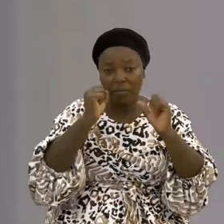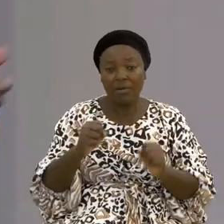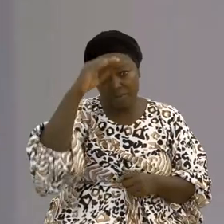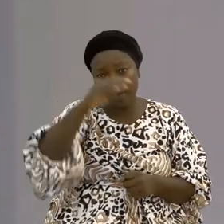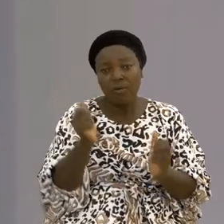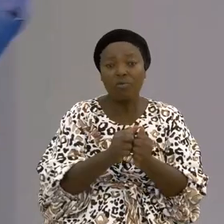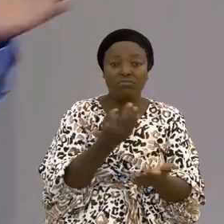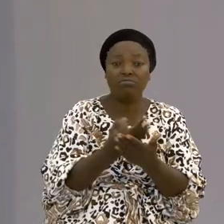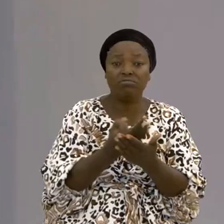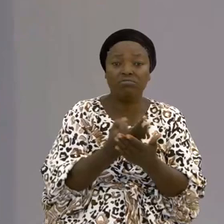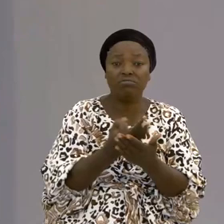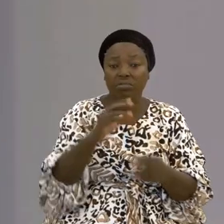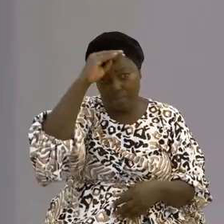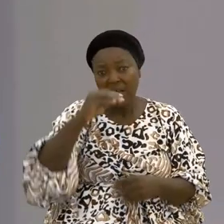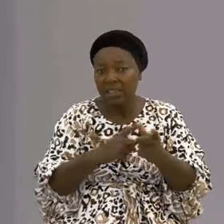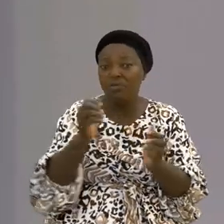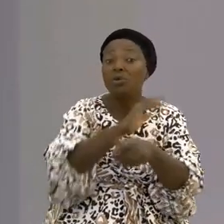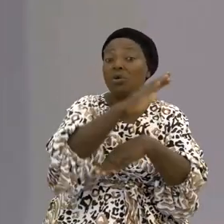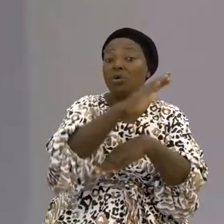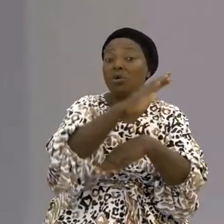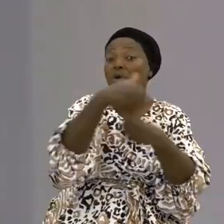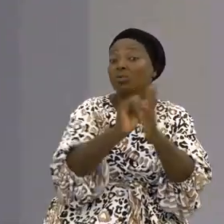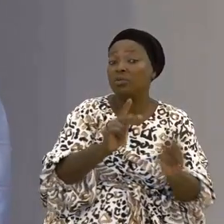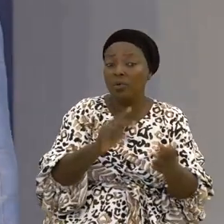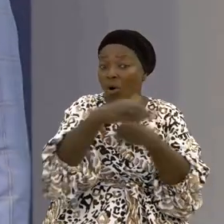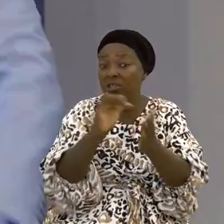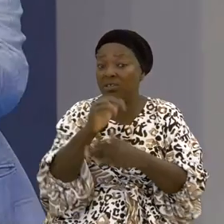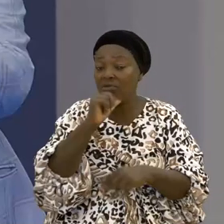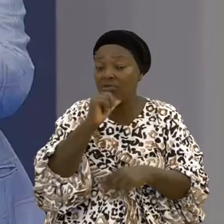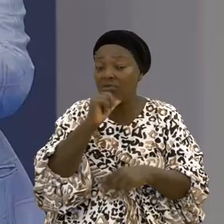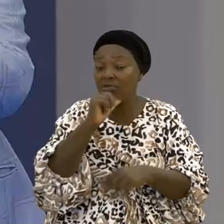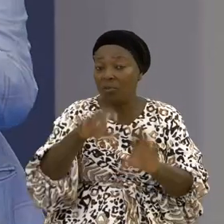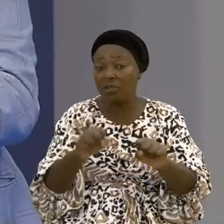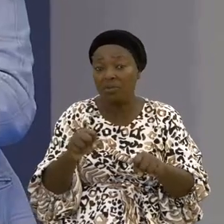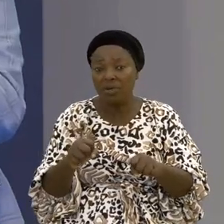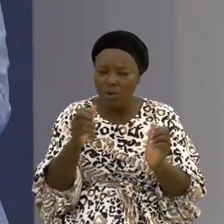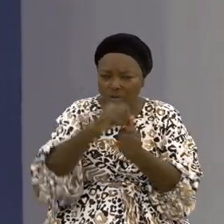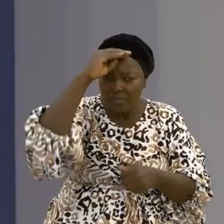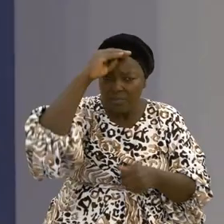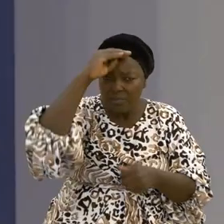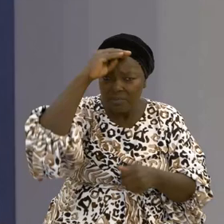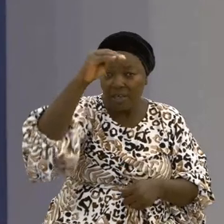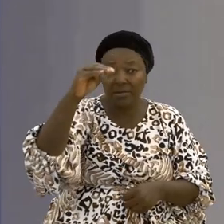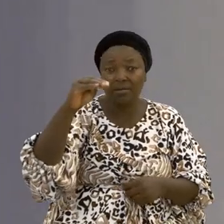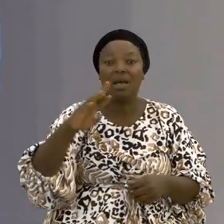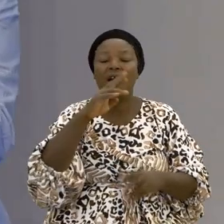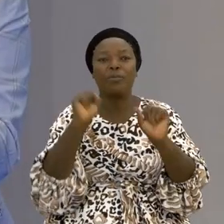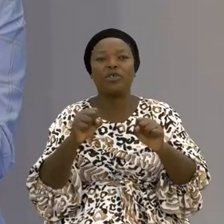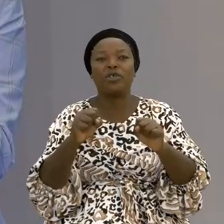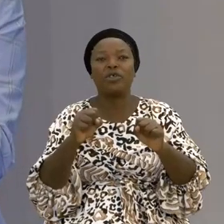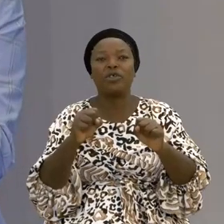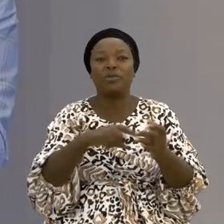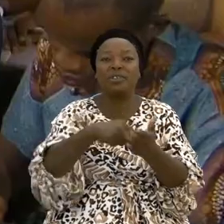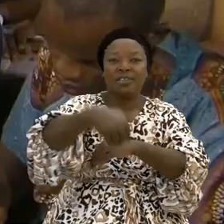with financial men, with all those people, all the things that are impossible with man are possible